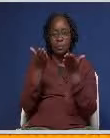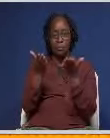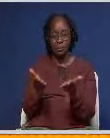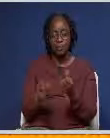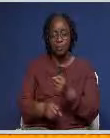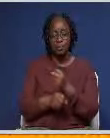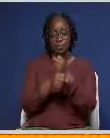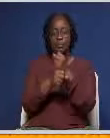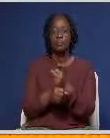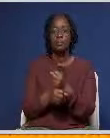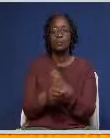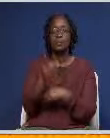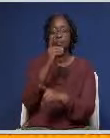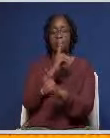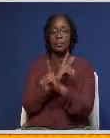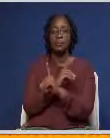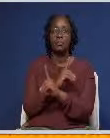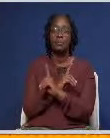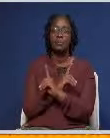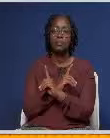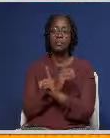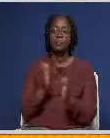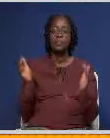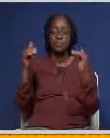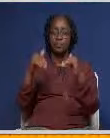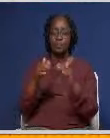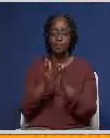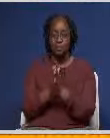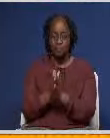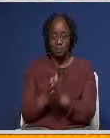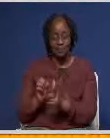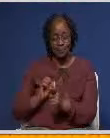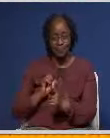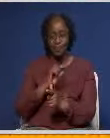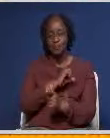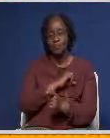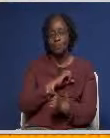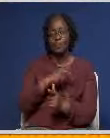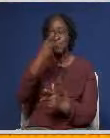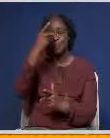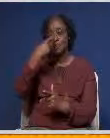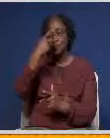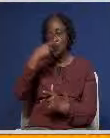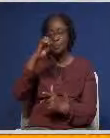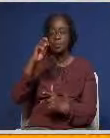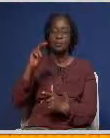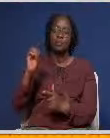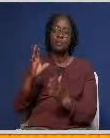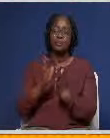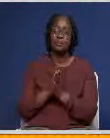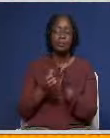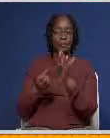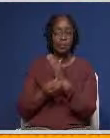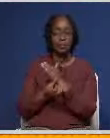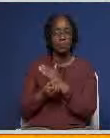to support and fiercely defend devolution. Amwana ogu senito akaunti ya Kitui eno kuambua akili